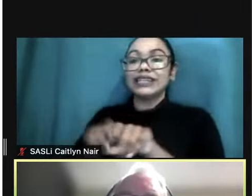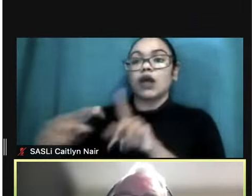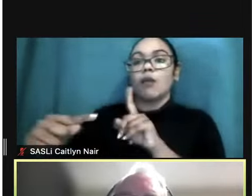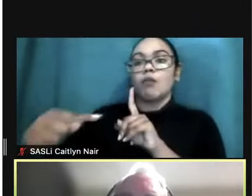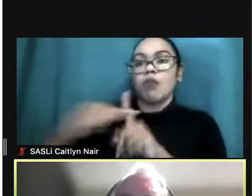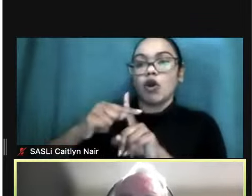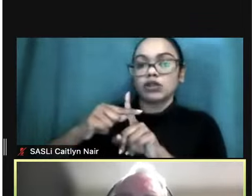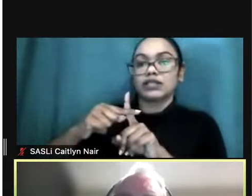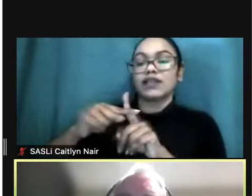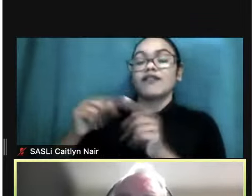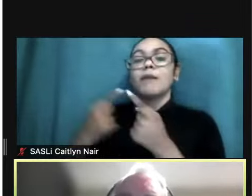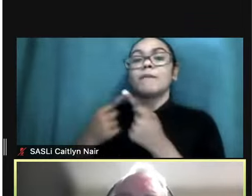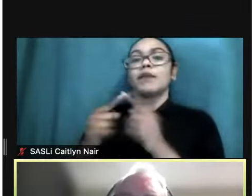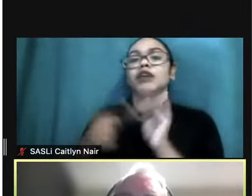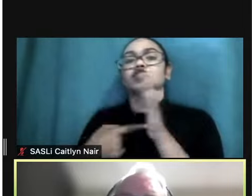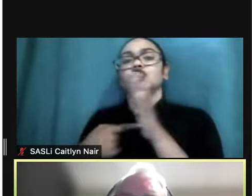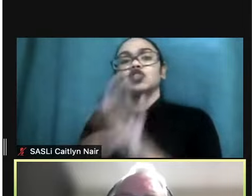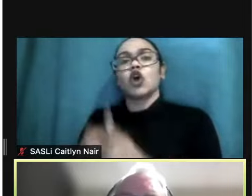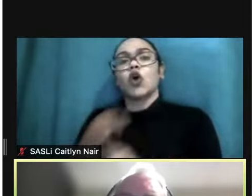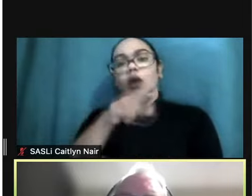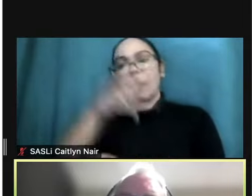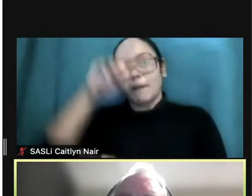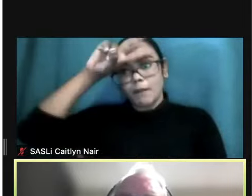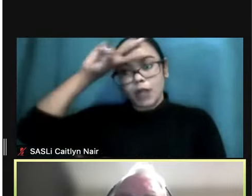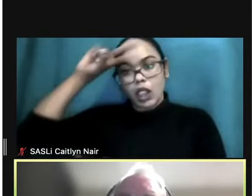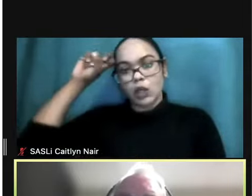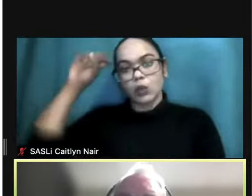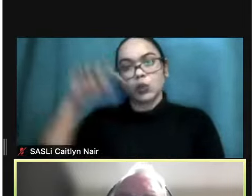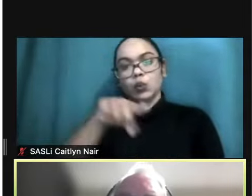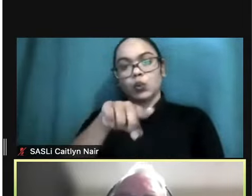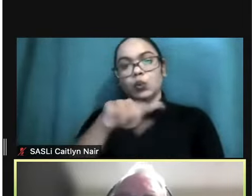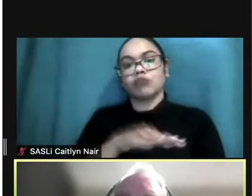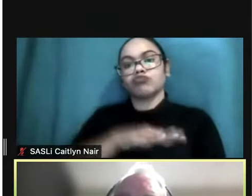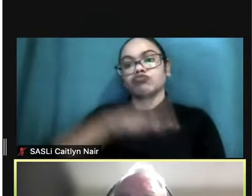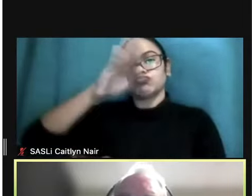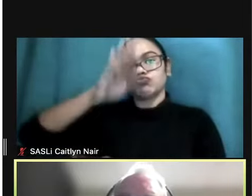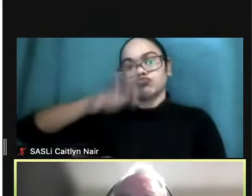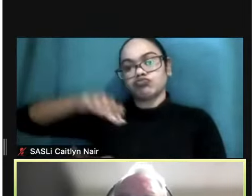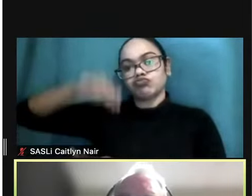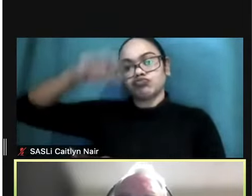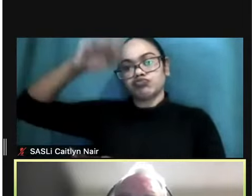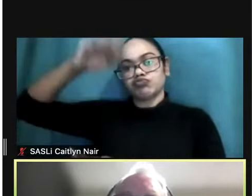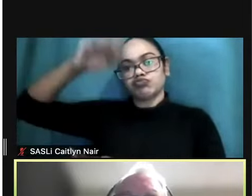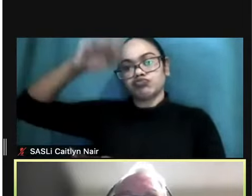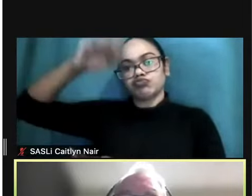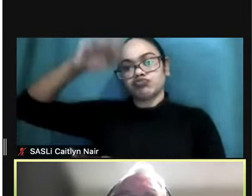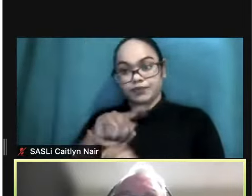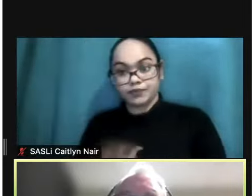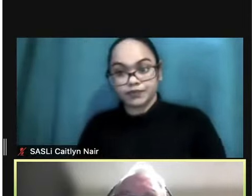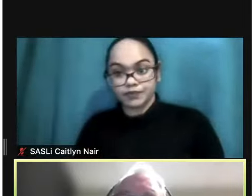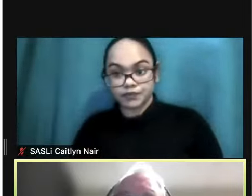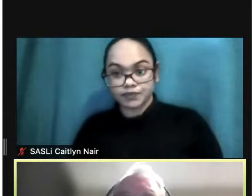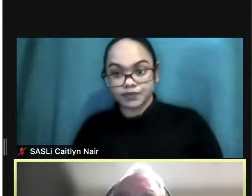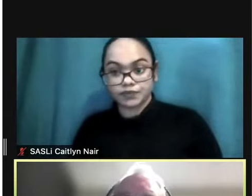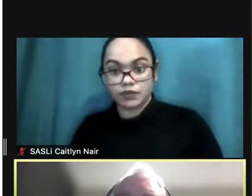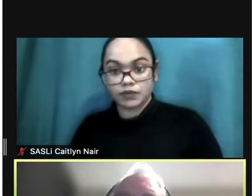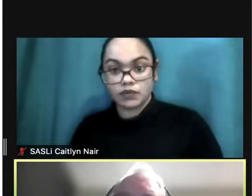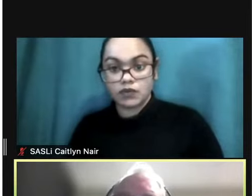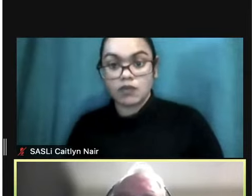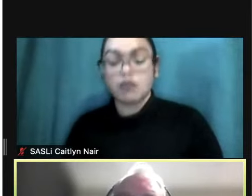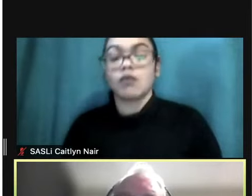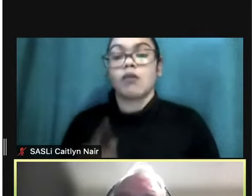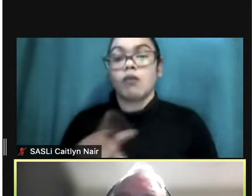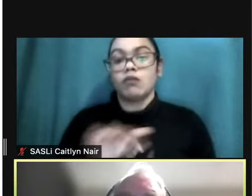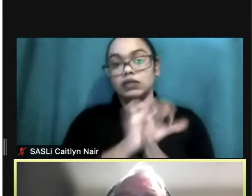are showing this flag. They're showing this mutation in the spike protein. And if we go to the